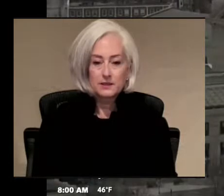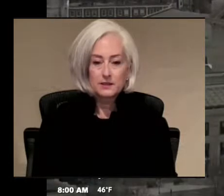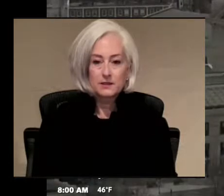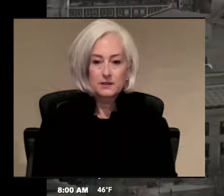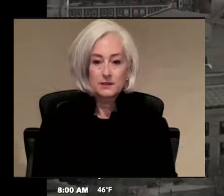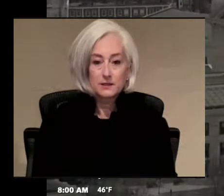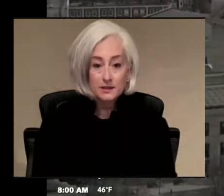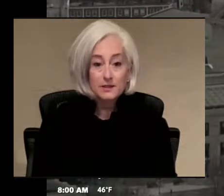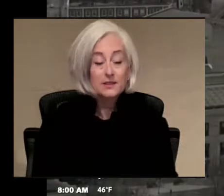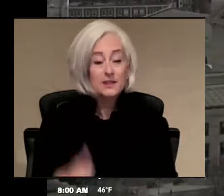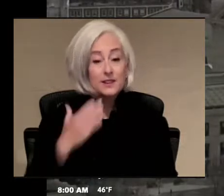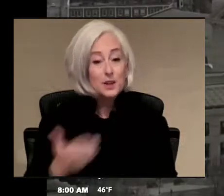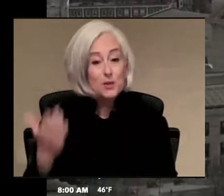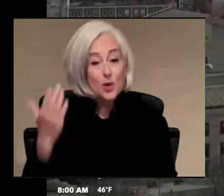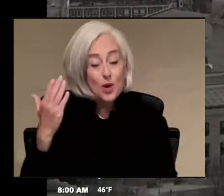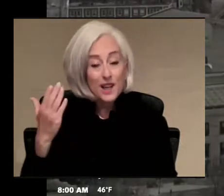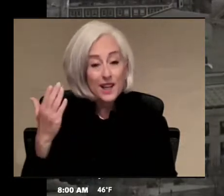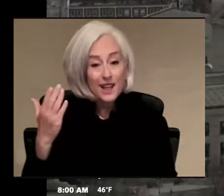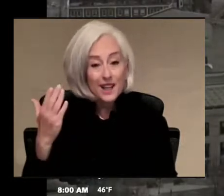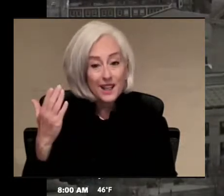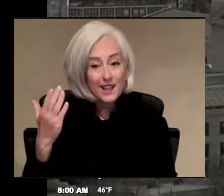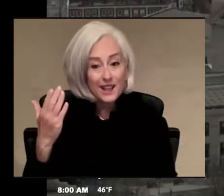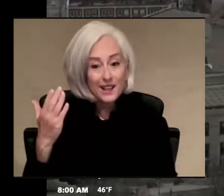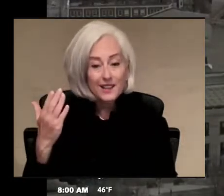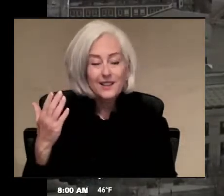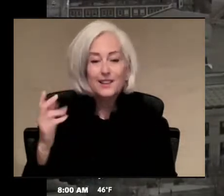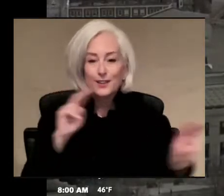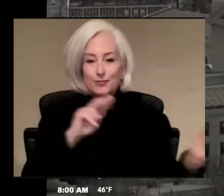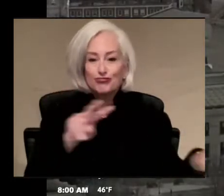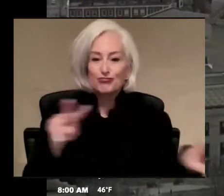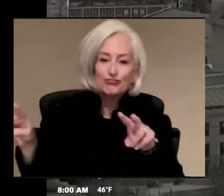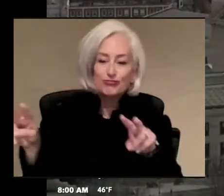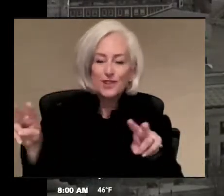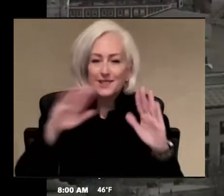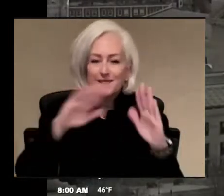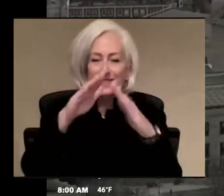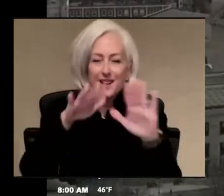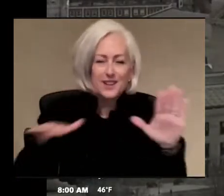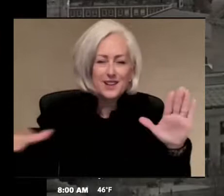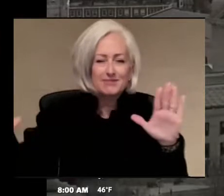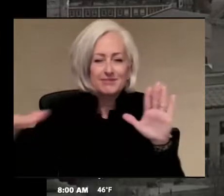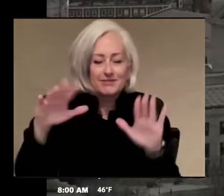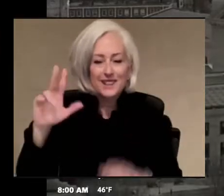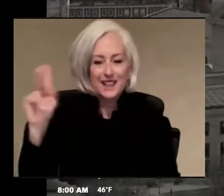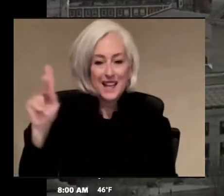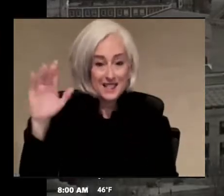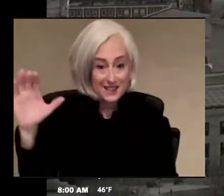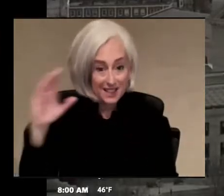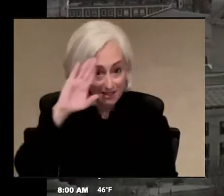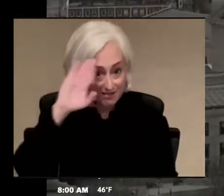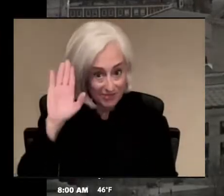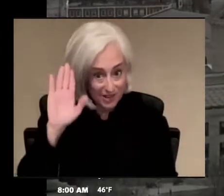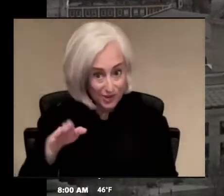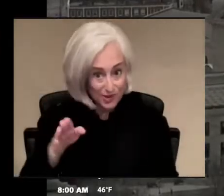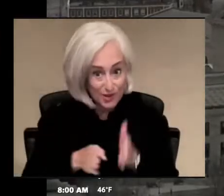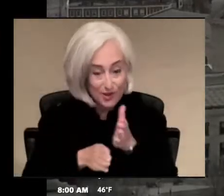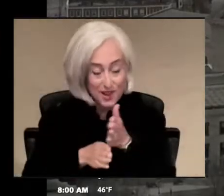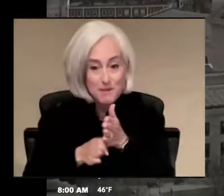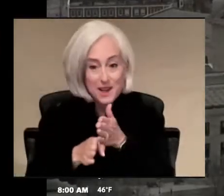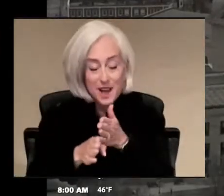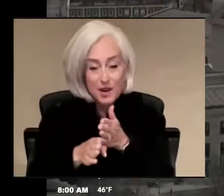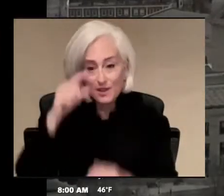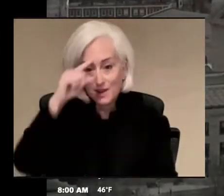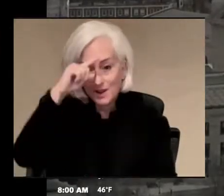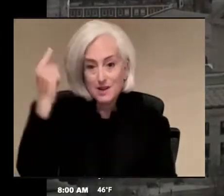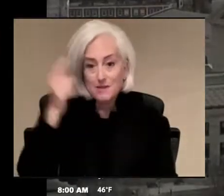Hey, good morning. A live look at downtown Kansas City this morning. Did you know that minorities and black women make up for as